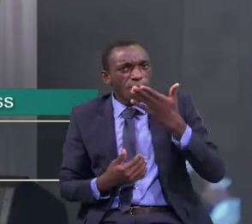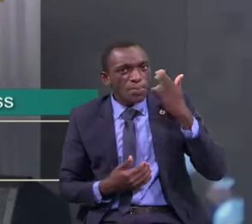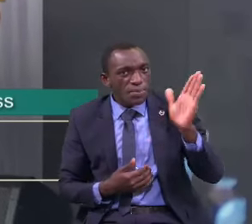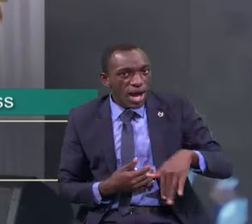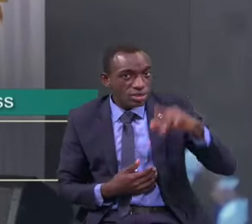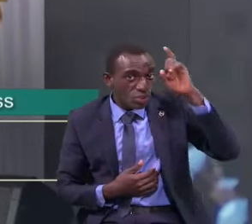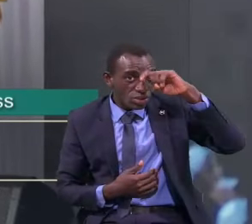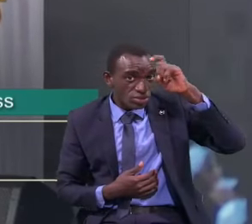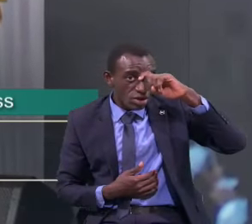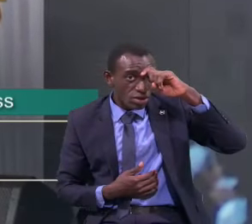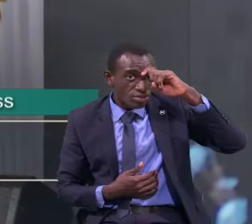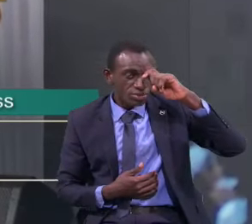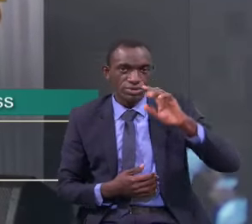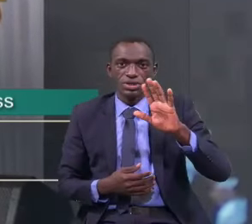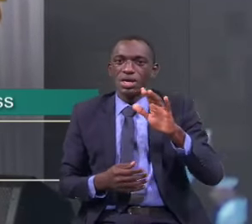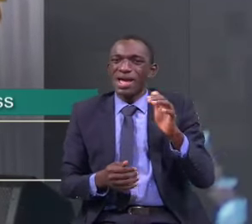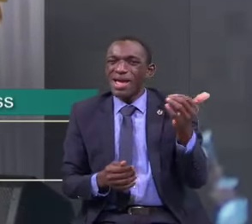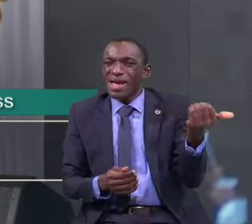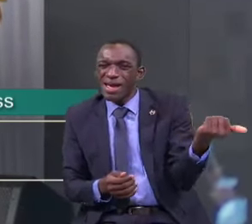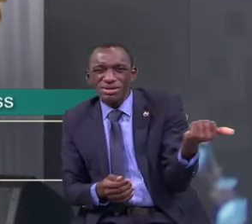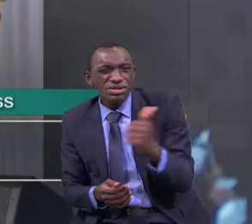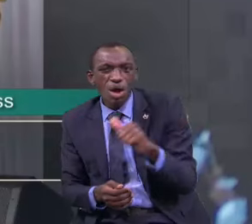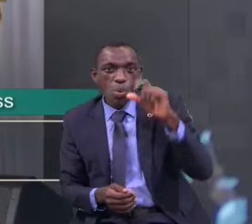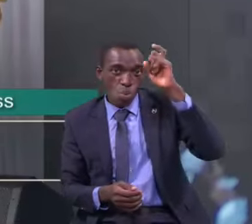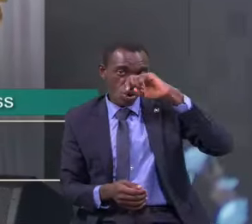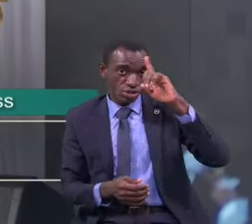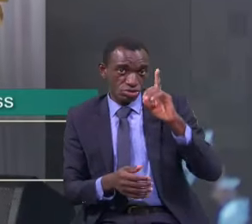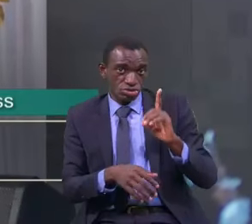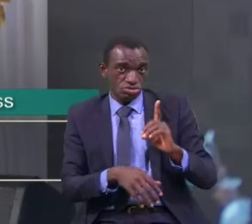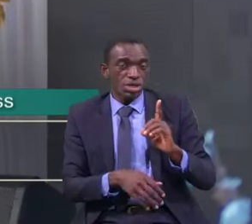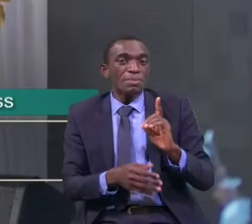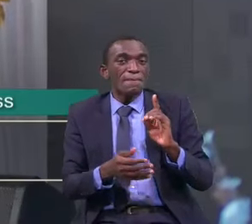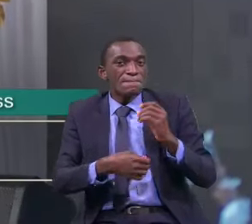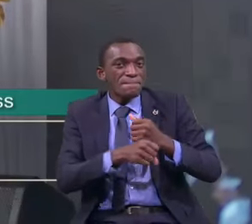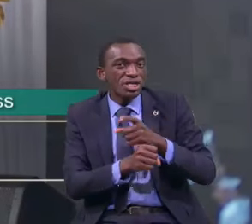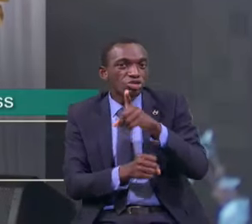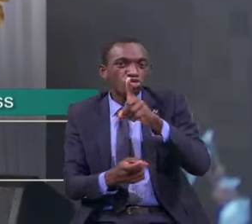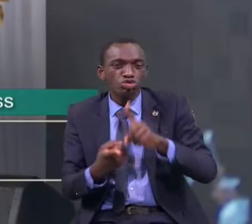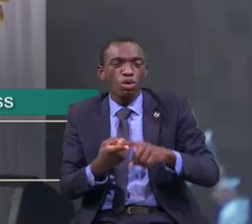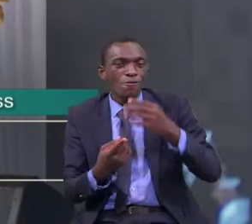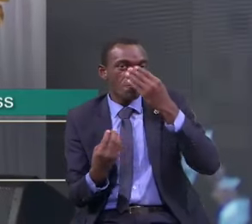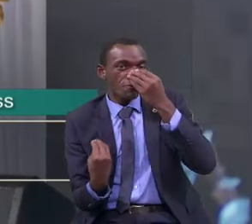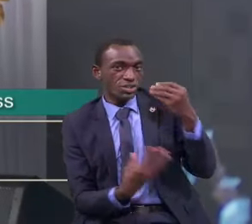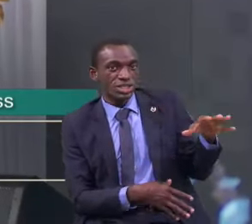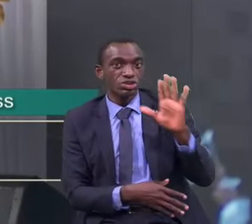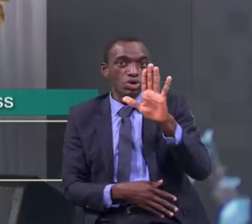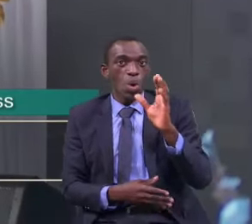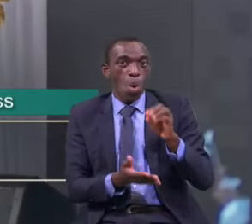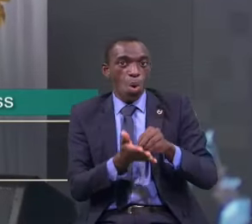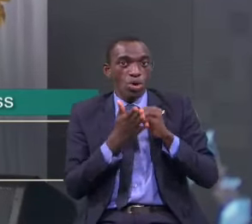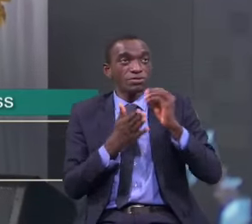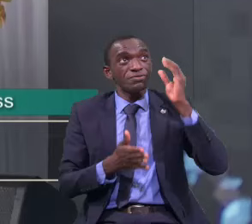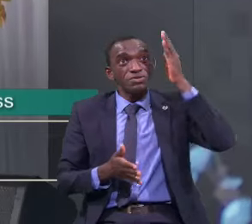mauvaise sagesse? Any kind of wisdom that makes you to forsake your own destiny. And then you're looking at the destiny of